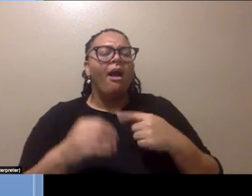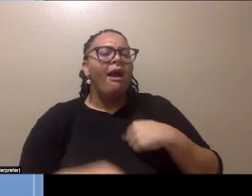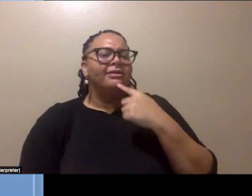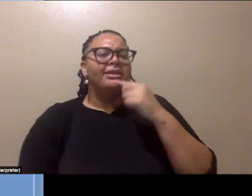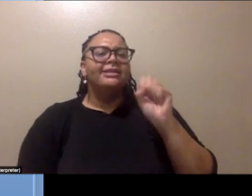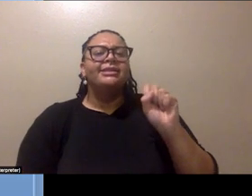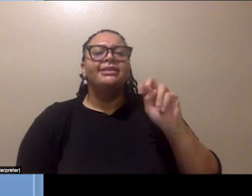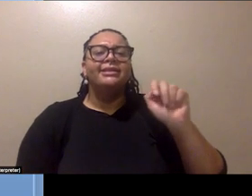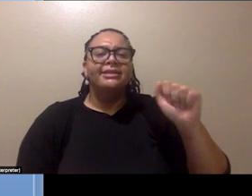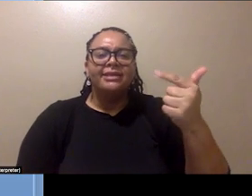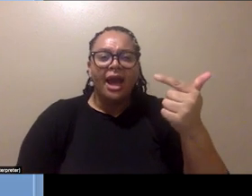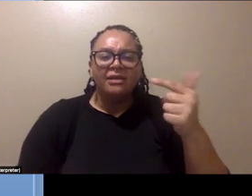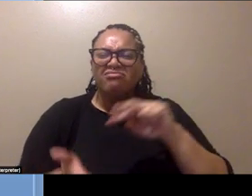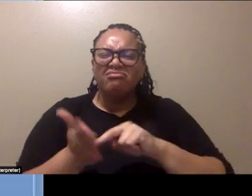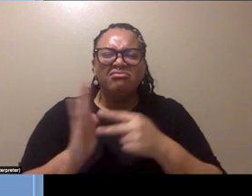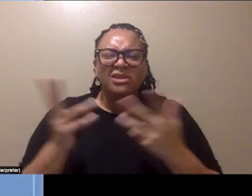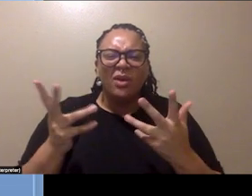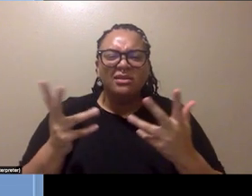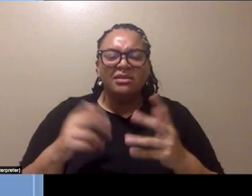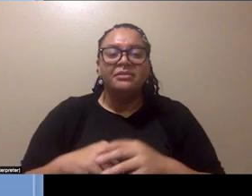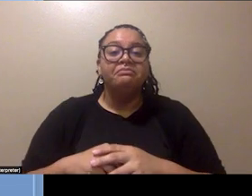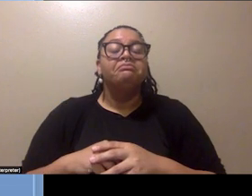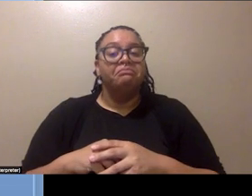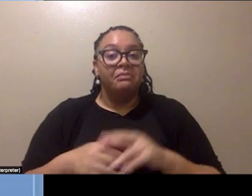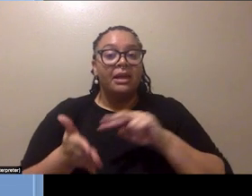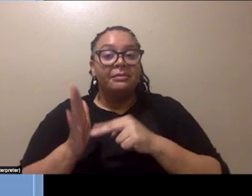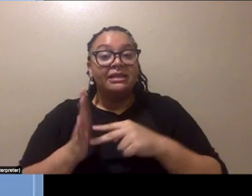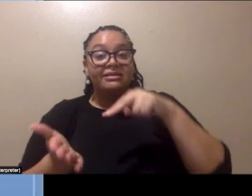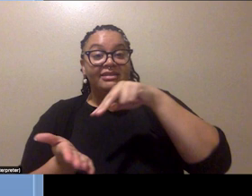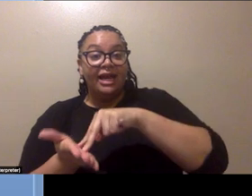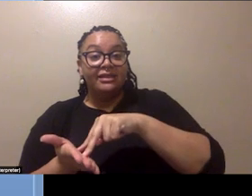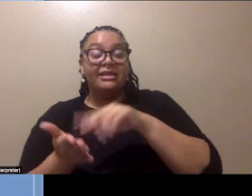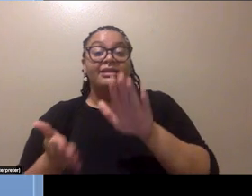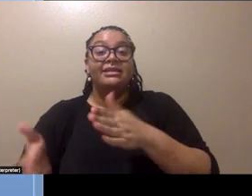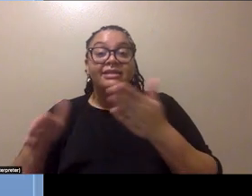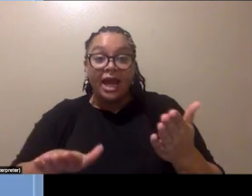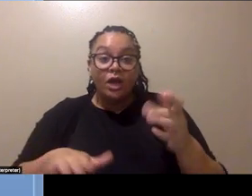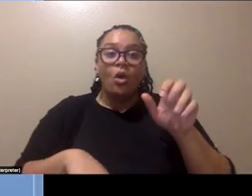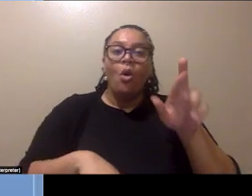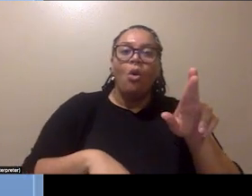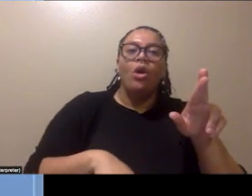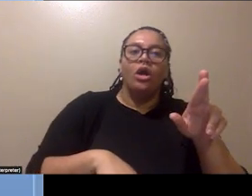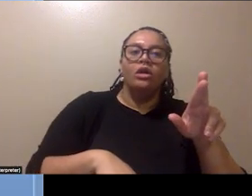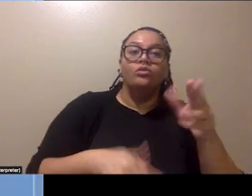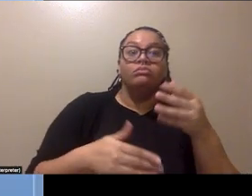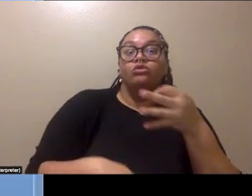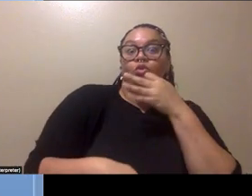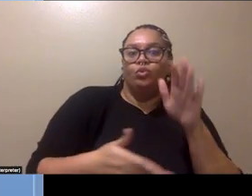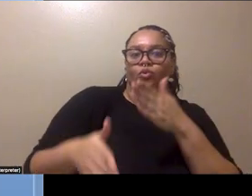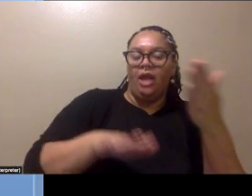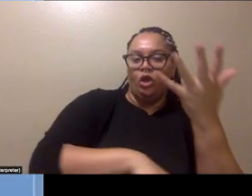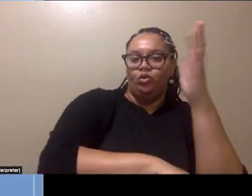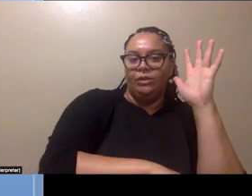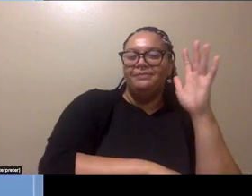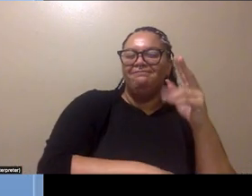do I mean by a snag? So when I talk about a snag, I mean any standing dead or dying tree.